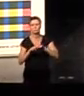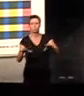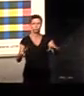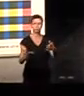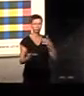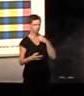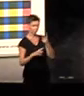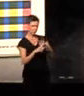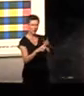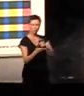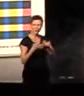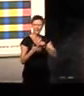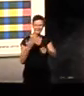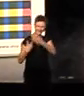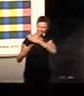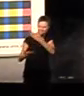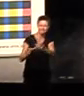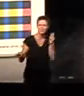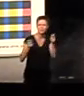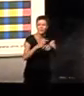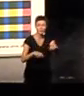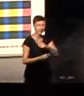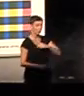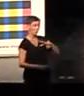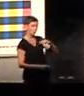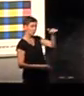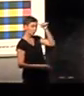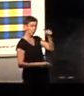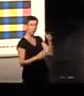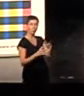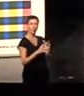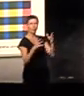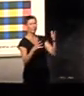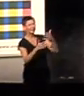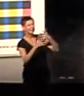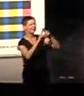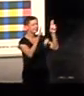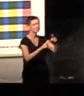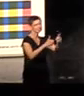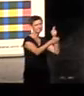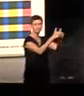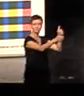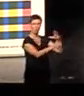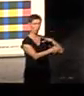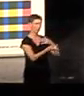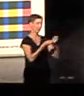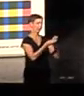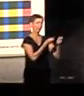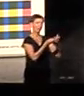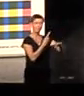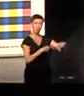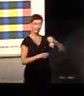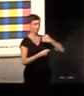en rewriting historie dit arjo ledino dat de big multinationals voor faciliteiten power